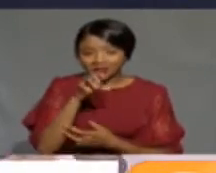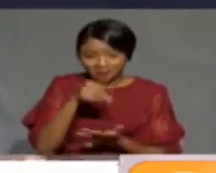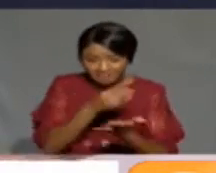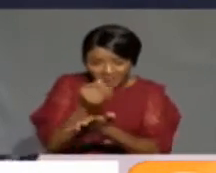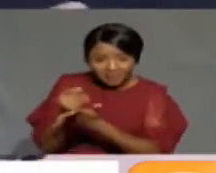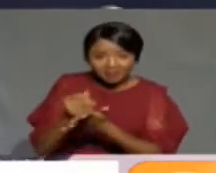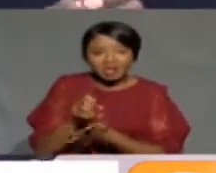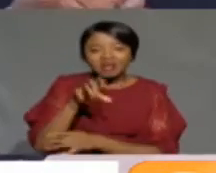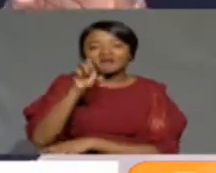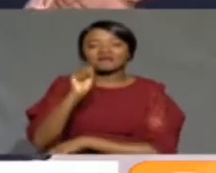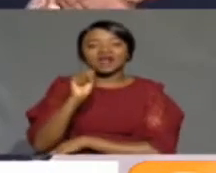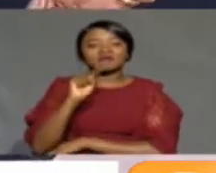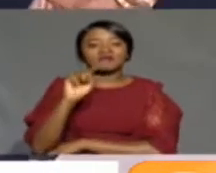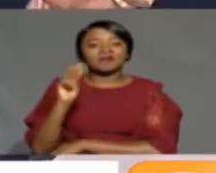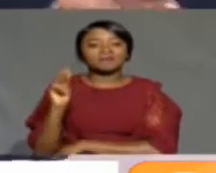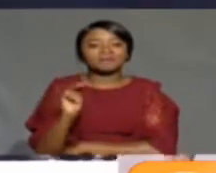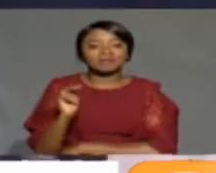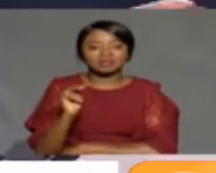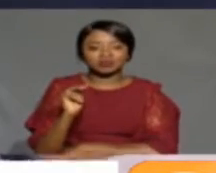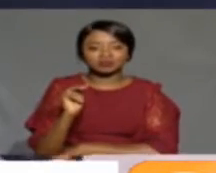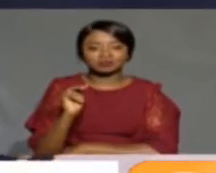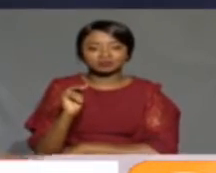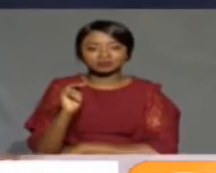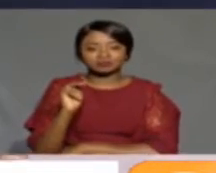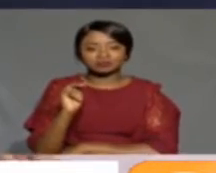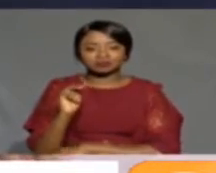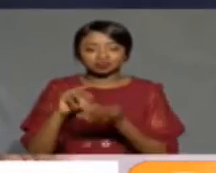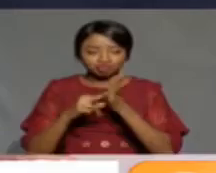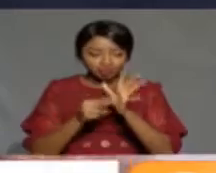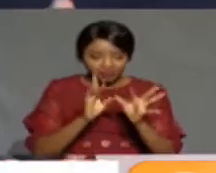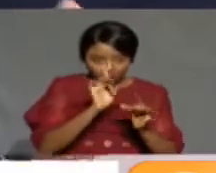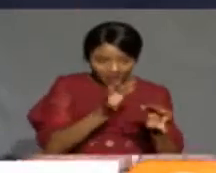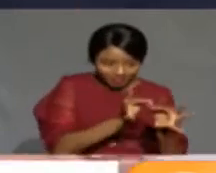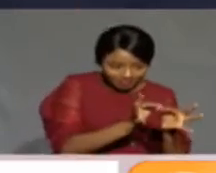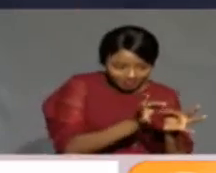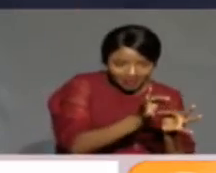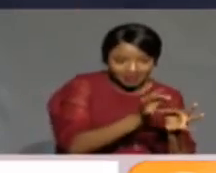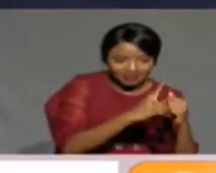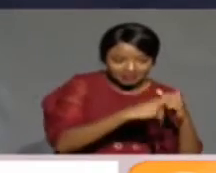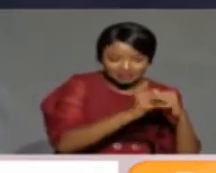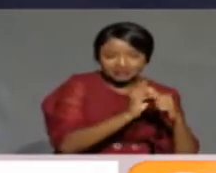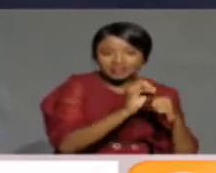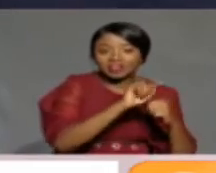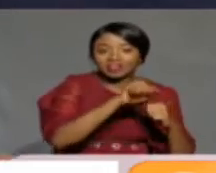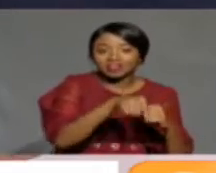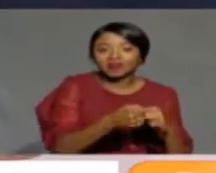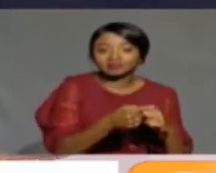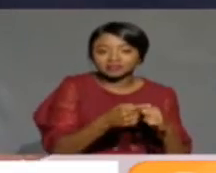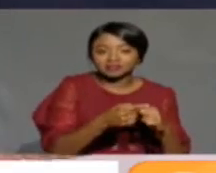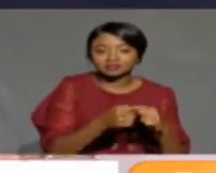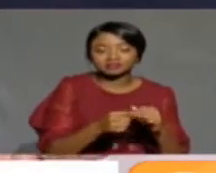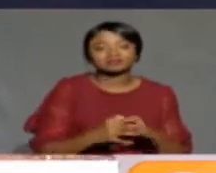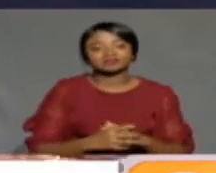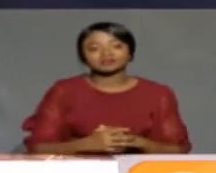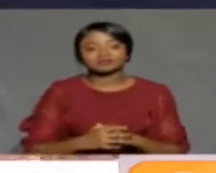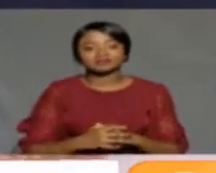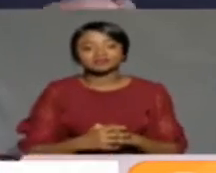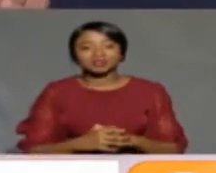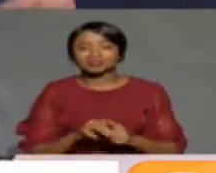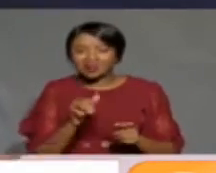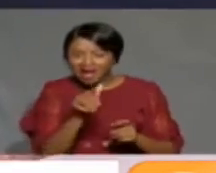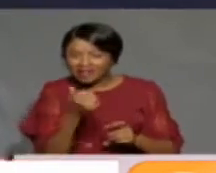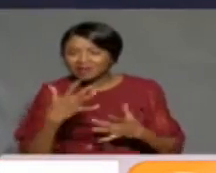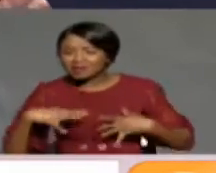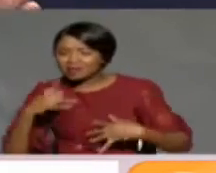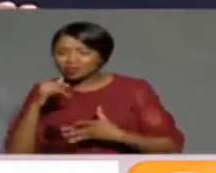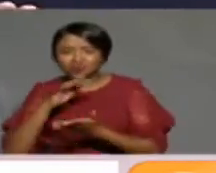shillings. Mm-hmm. And this was agreed to be at about 60,000 per acre. Okay. And then the difference of the people, 7,900 and something,